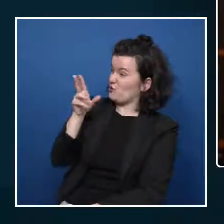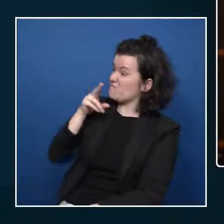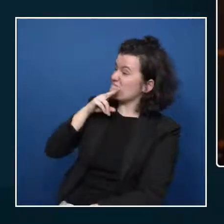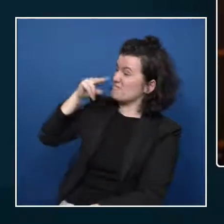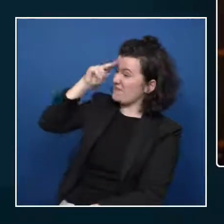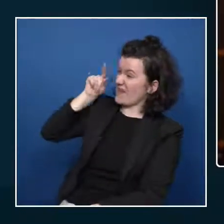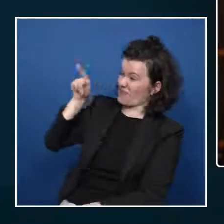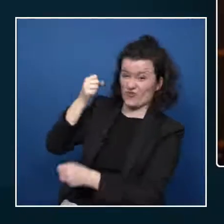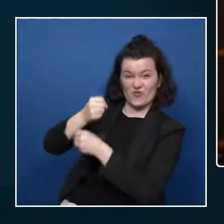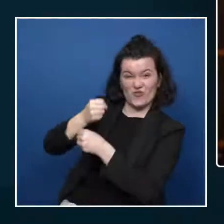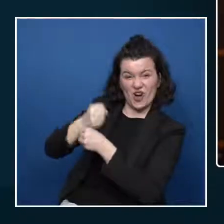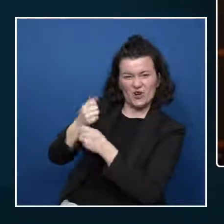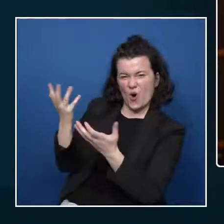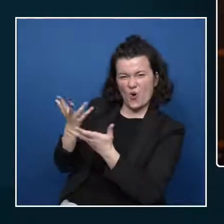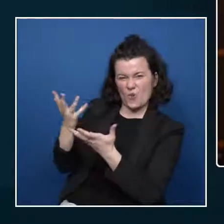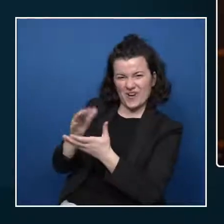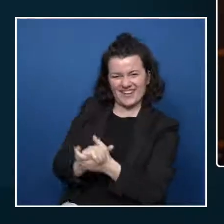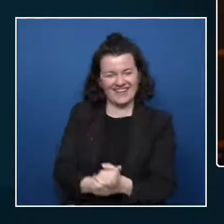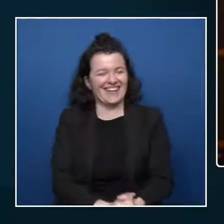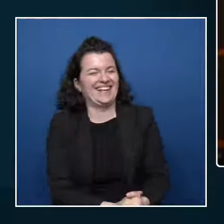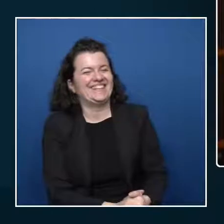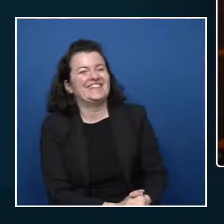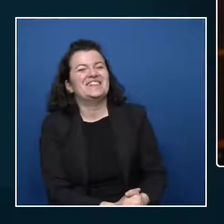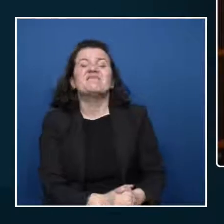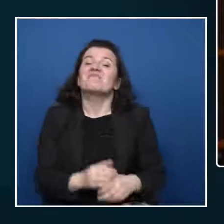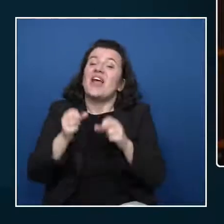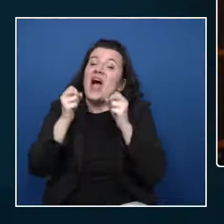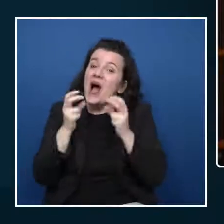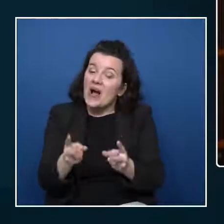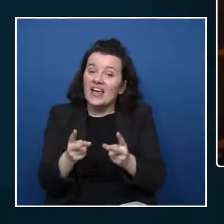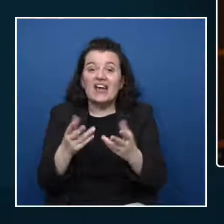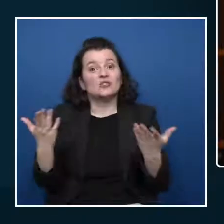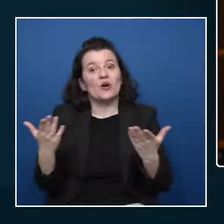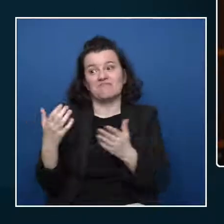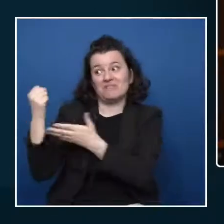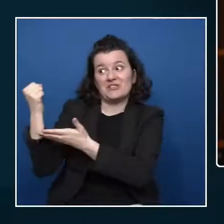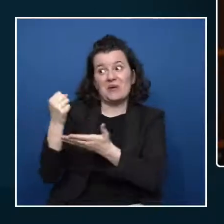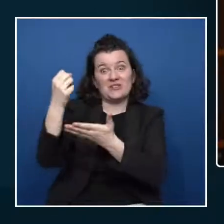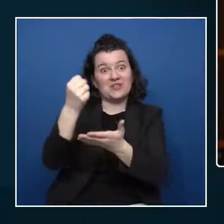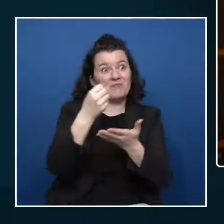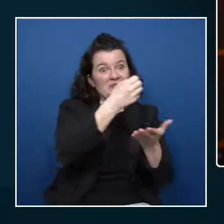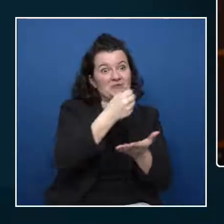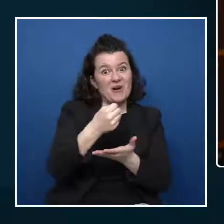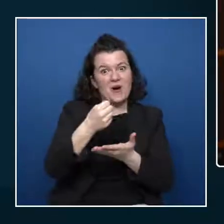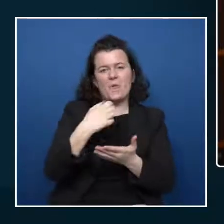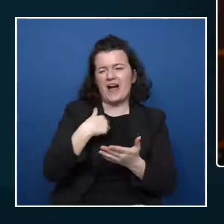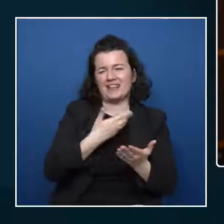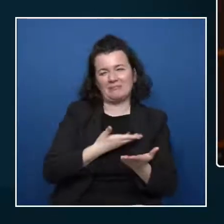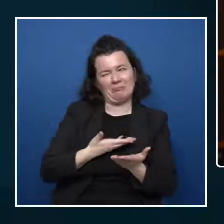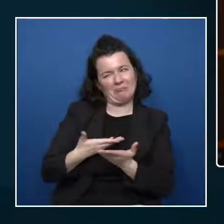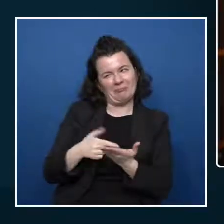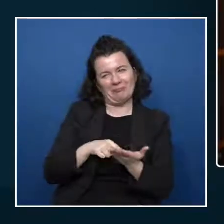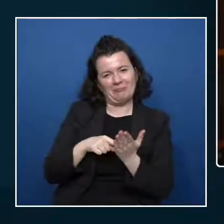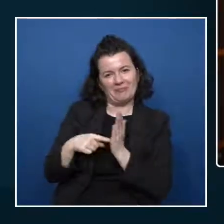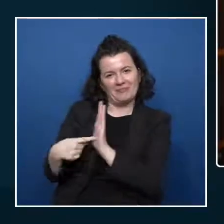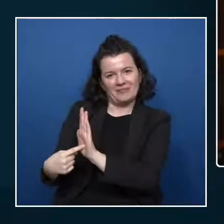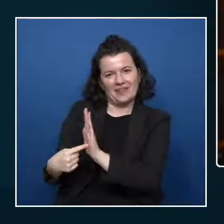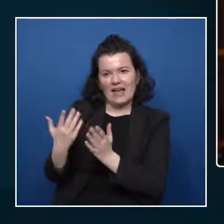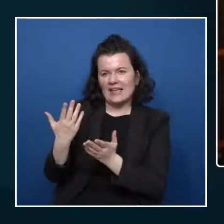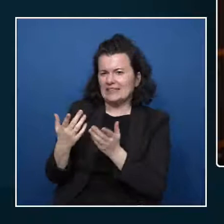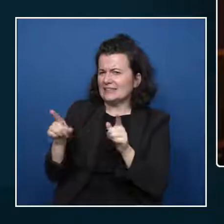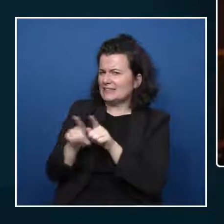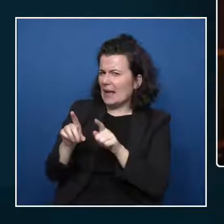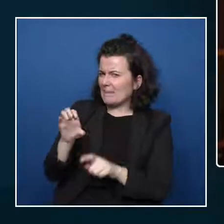So we have one announcement that we want to make on behalf of our sponsors, and I think you're also might be involved in that,